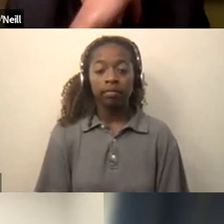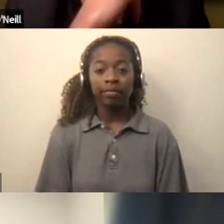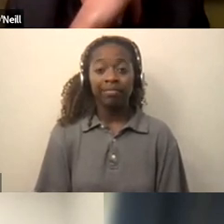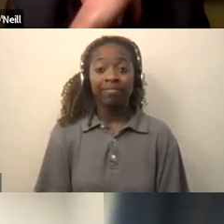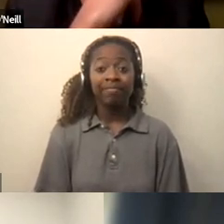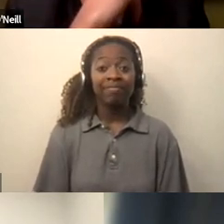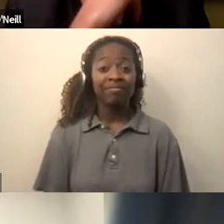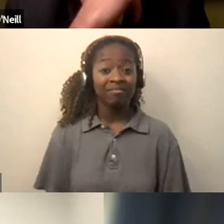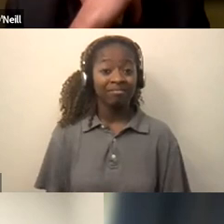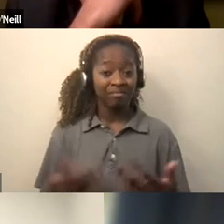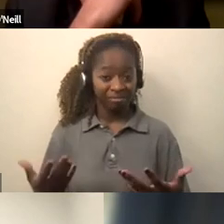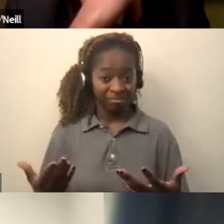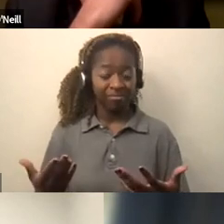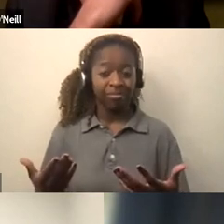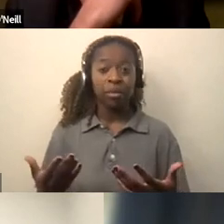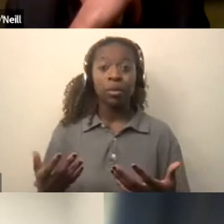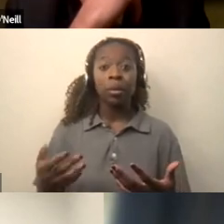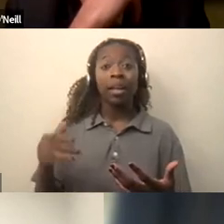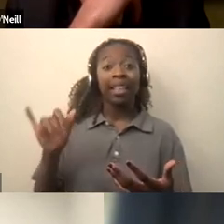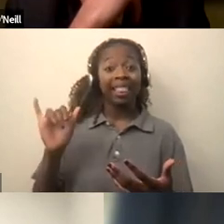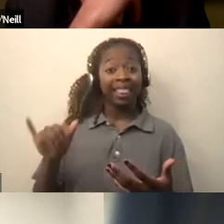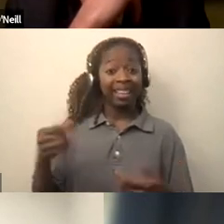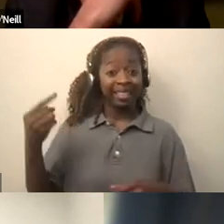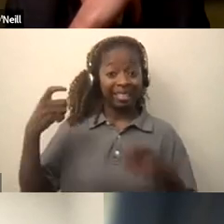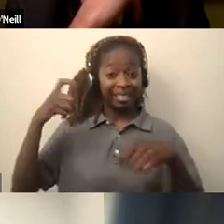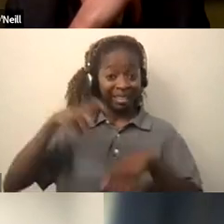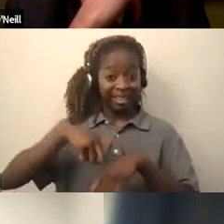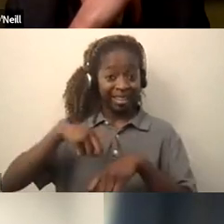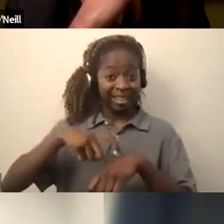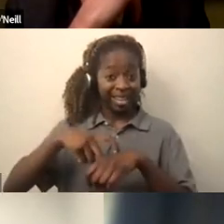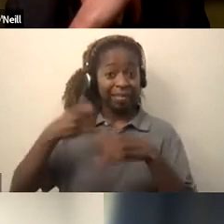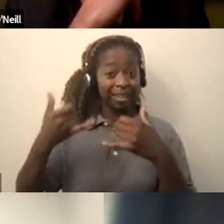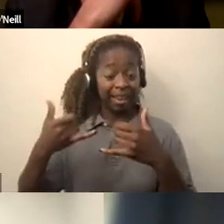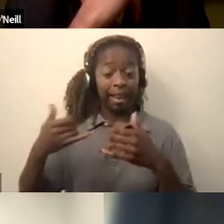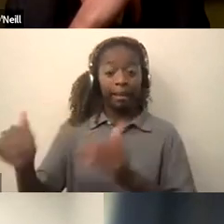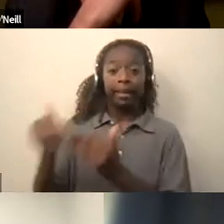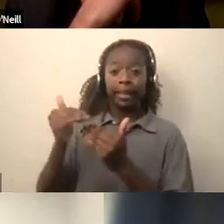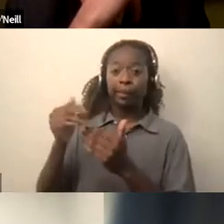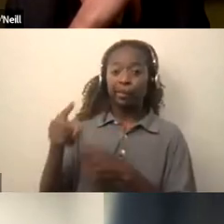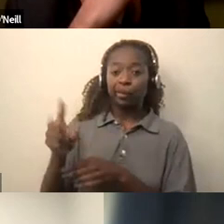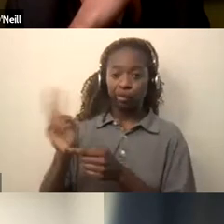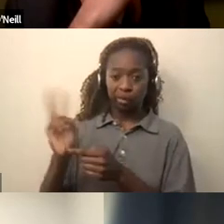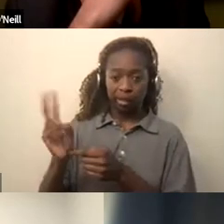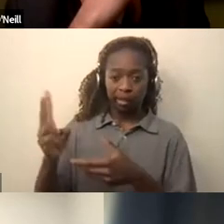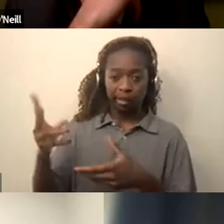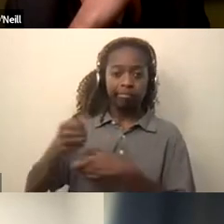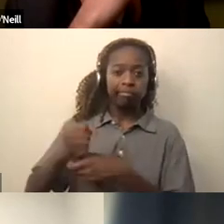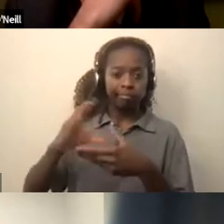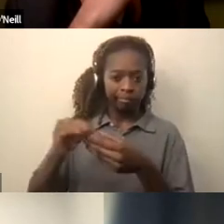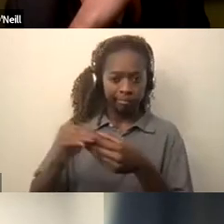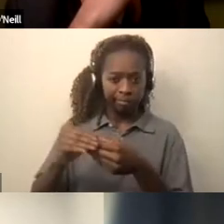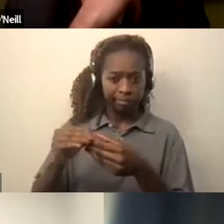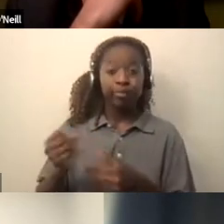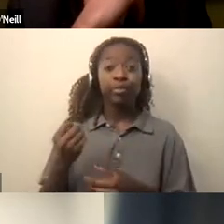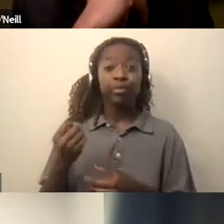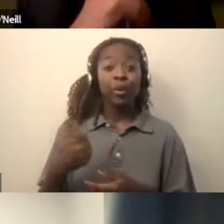so based on the time that we have a lot today which is two minutes i am going to write a letter